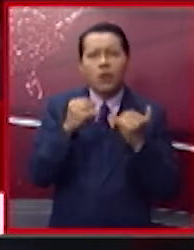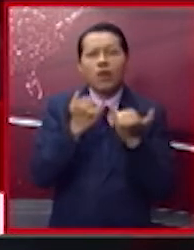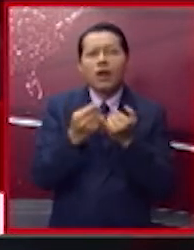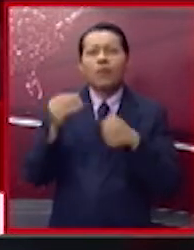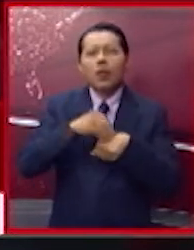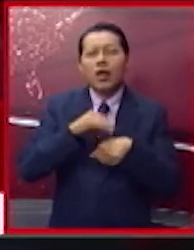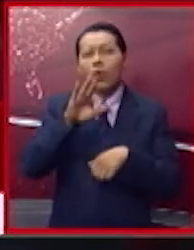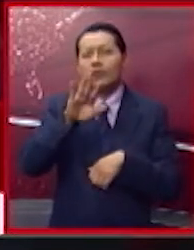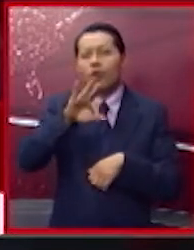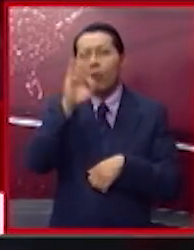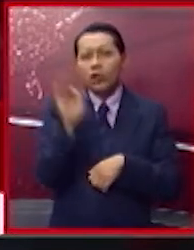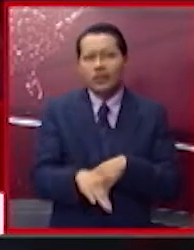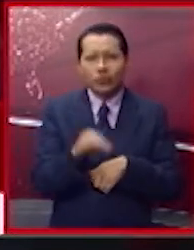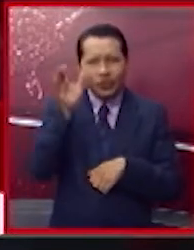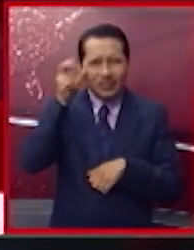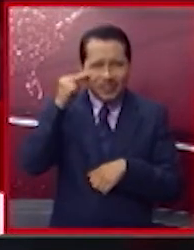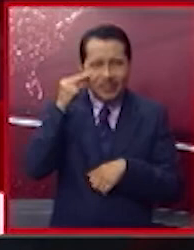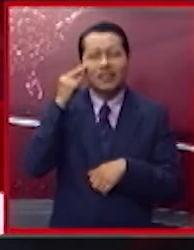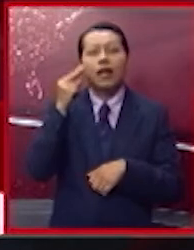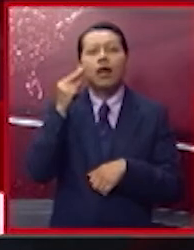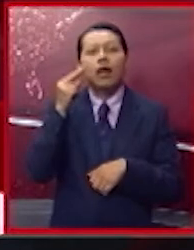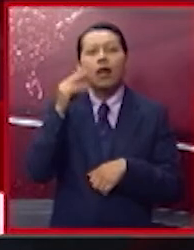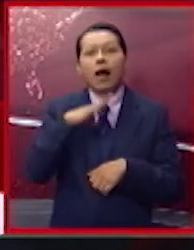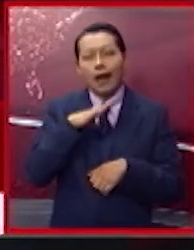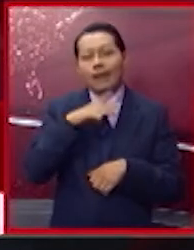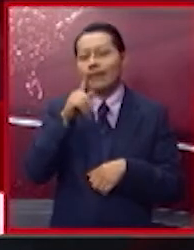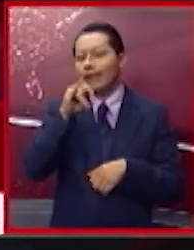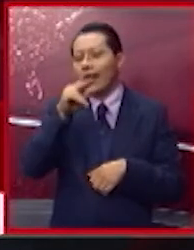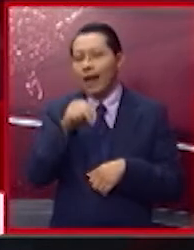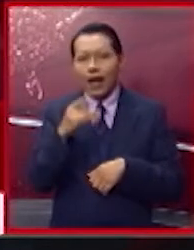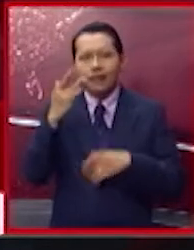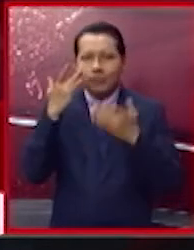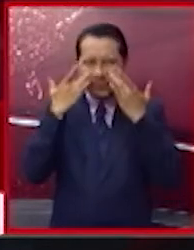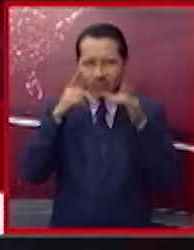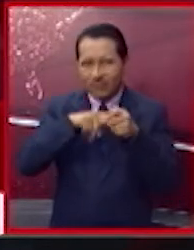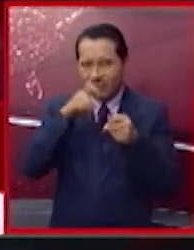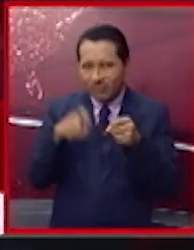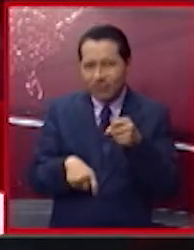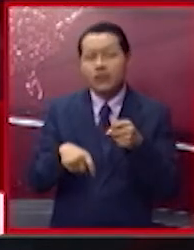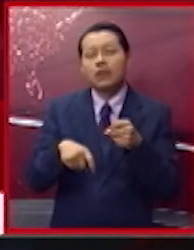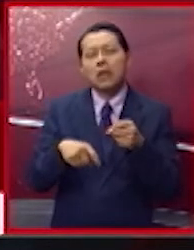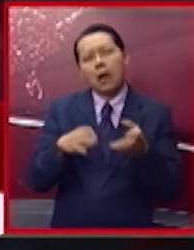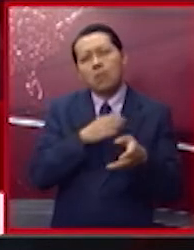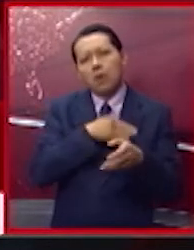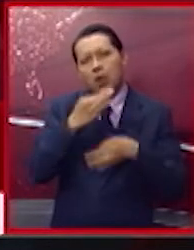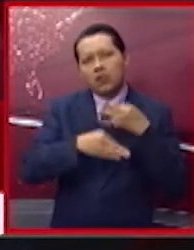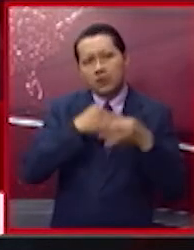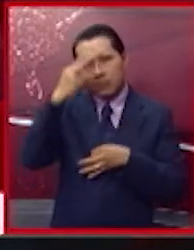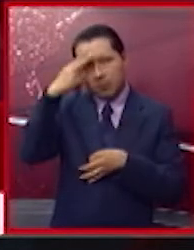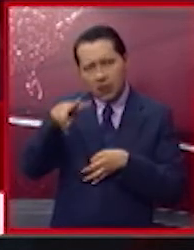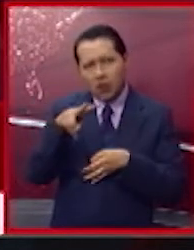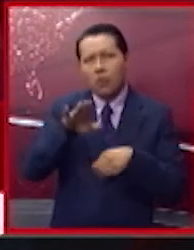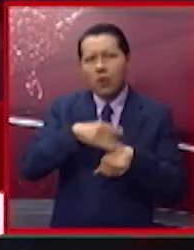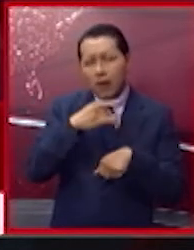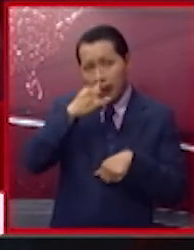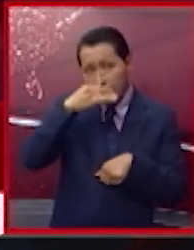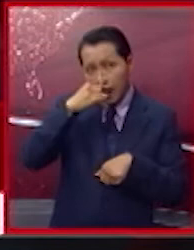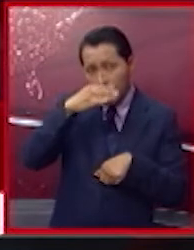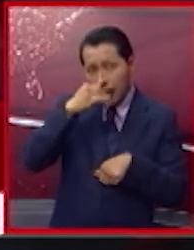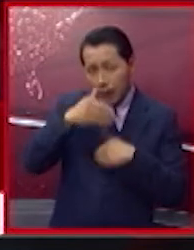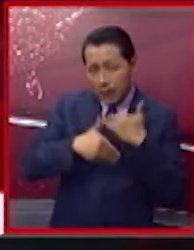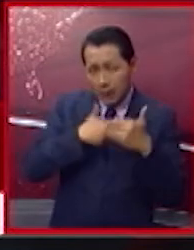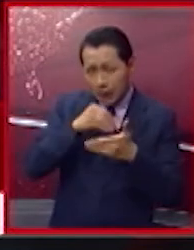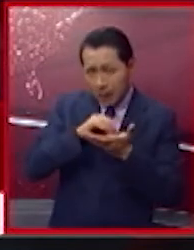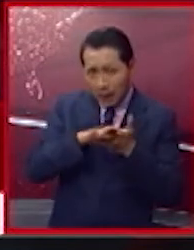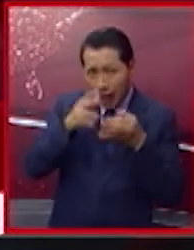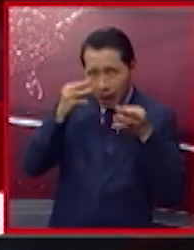throw away NAFTA. And I don't think, so for the good news from Mexico's perspective is that these threats are not